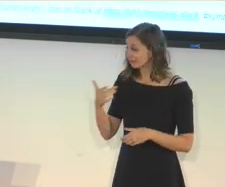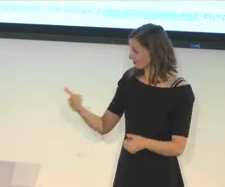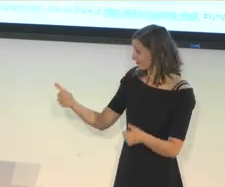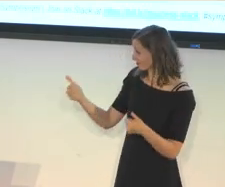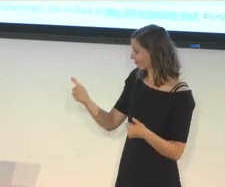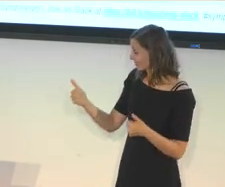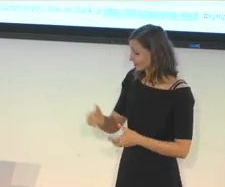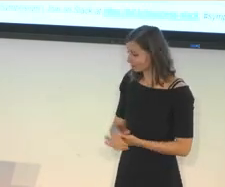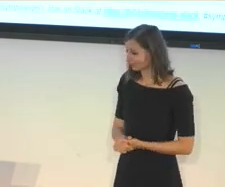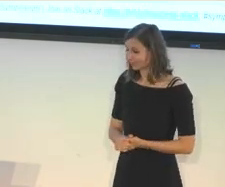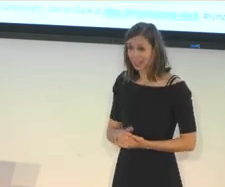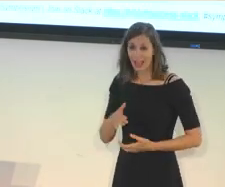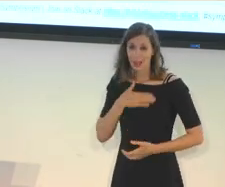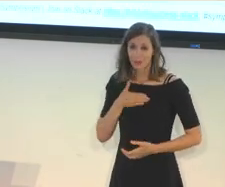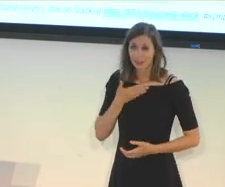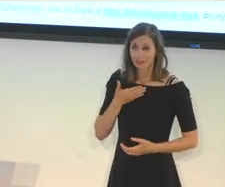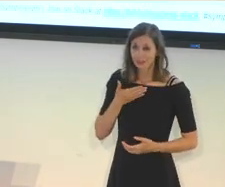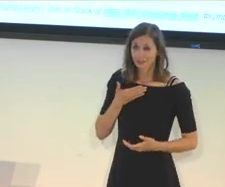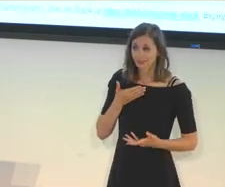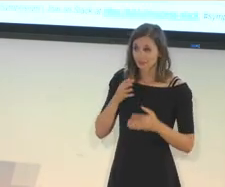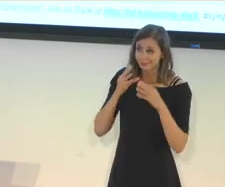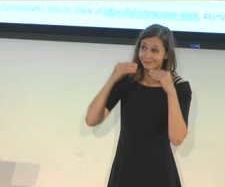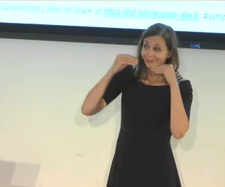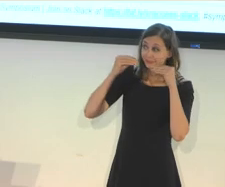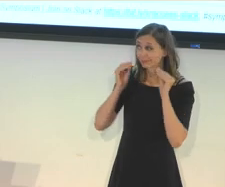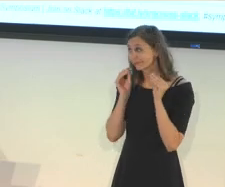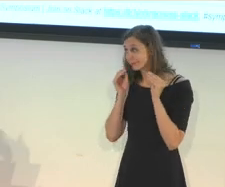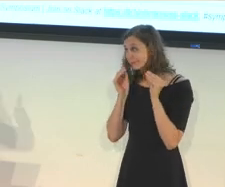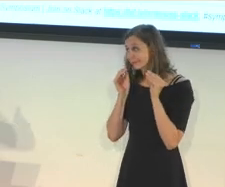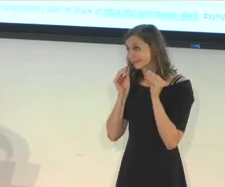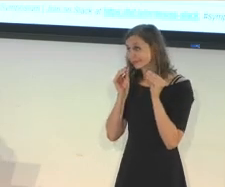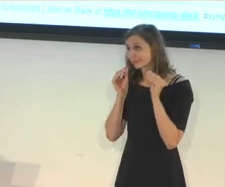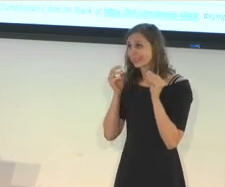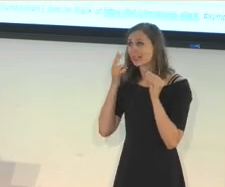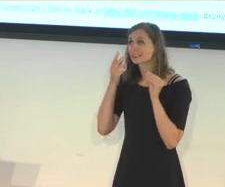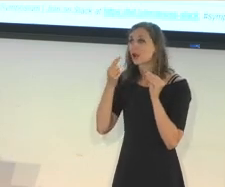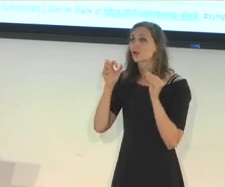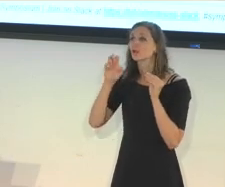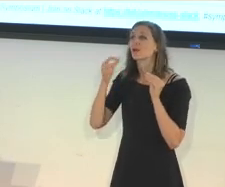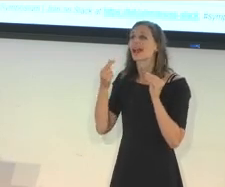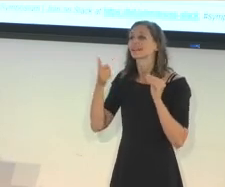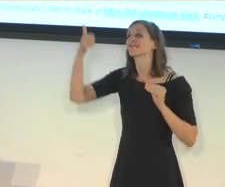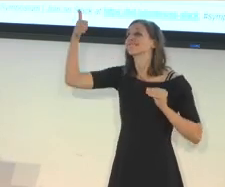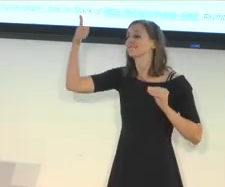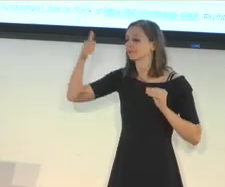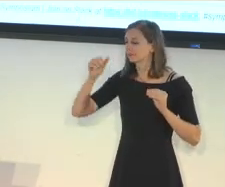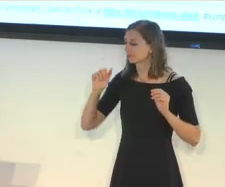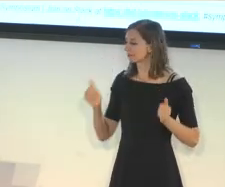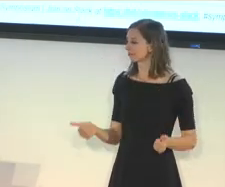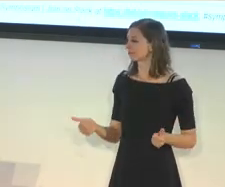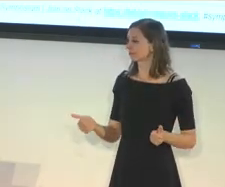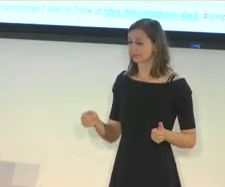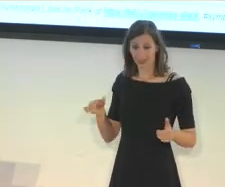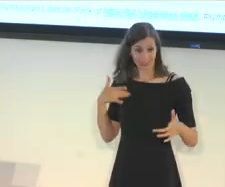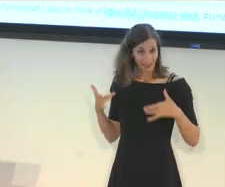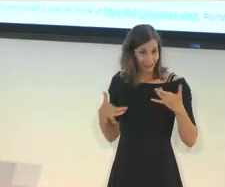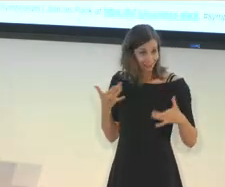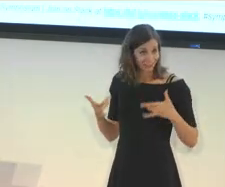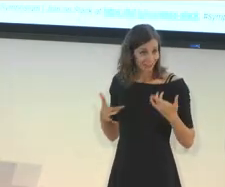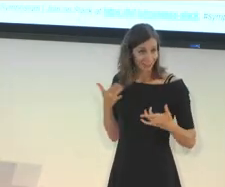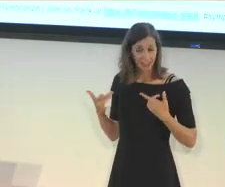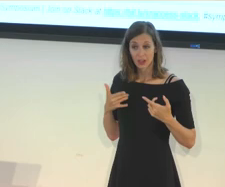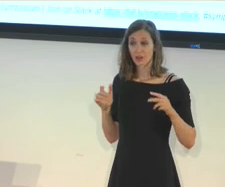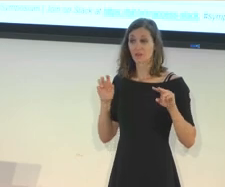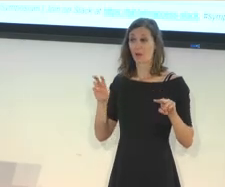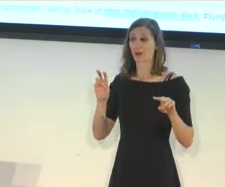Yeah. Happy, sad? No? I can see Greg doing a thumbs up there. Are you excited? Are you looking forward